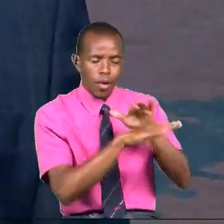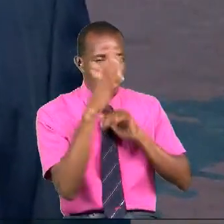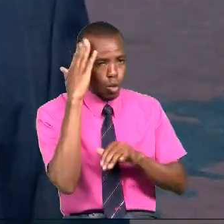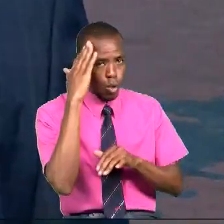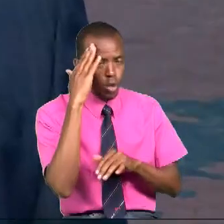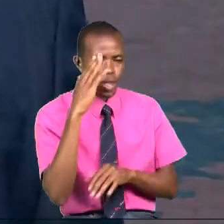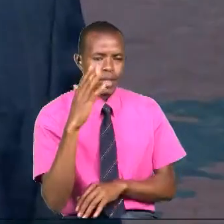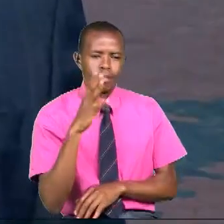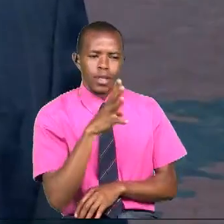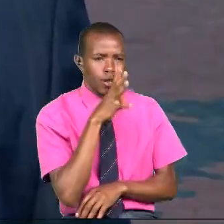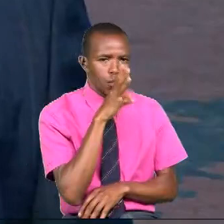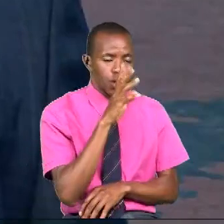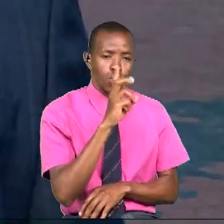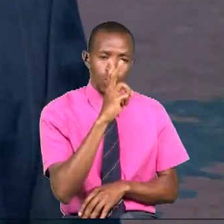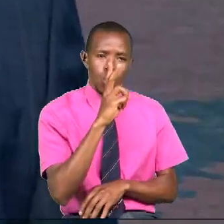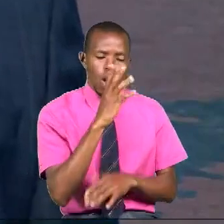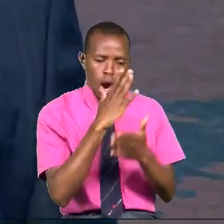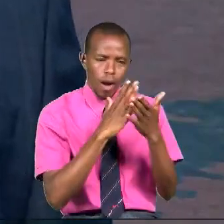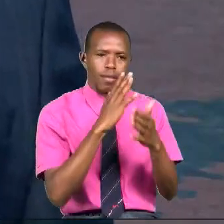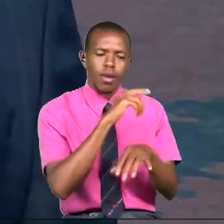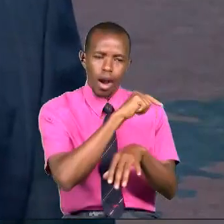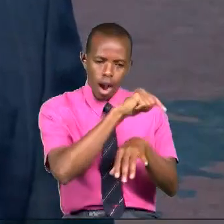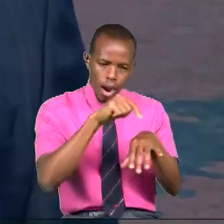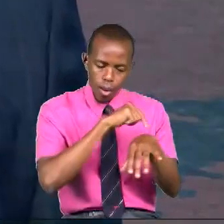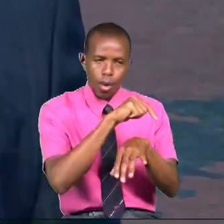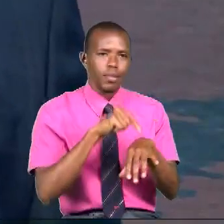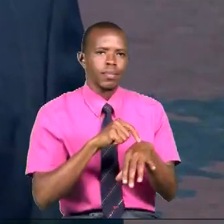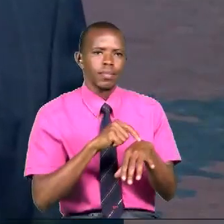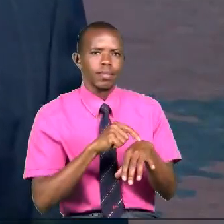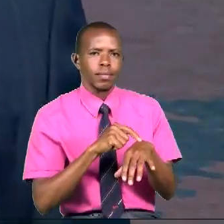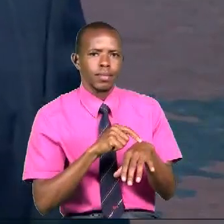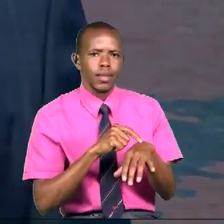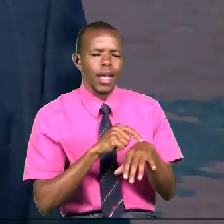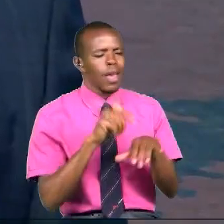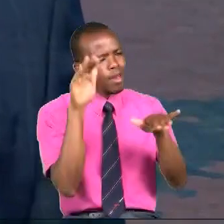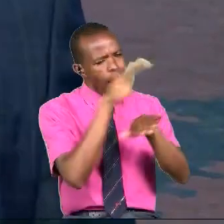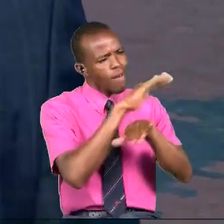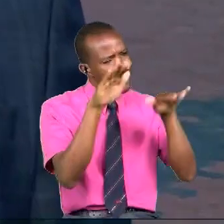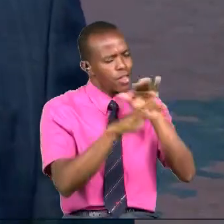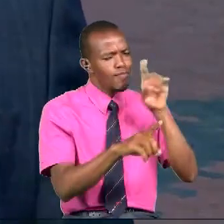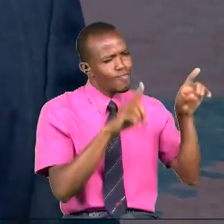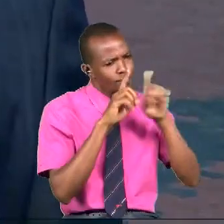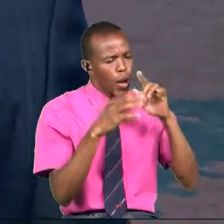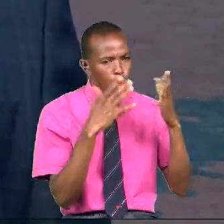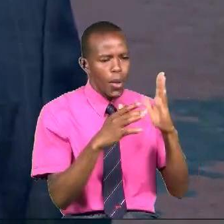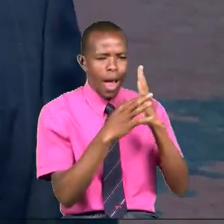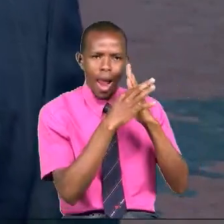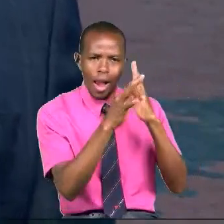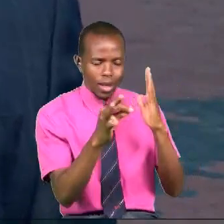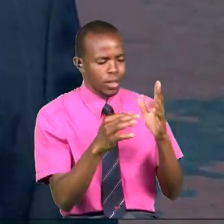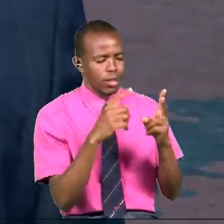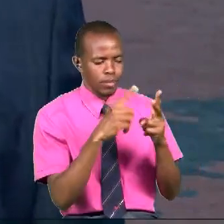was 2.5 hours long because I think he could not afford to leave anything out. He's spoken about his legacy. He's spoken